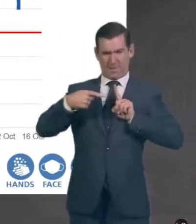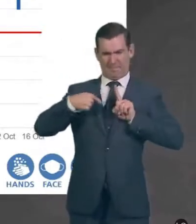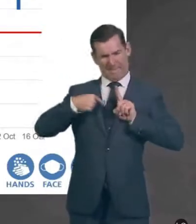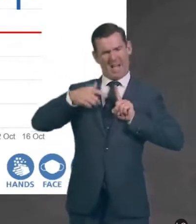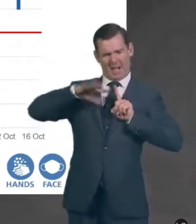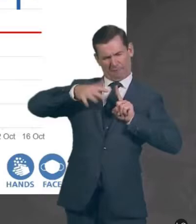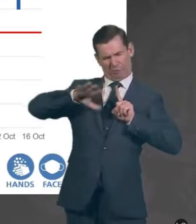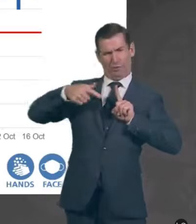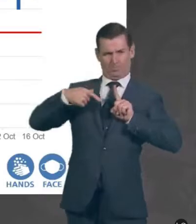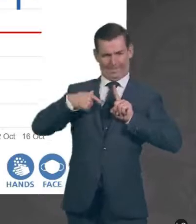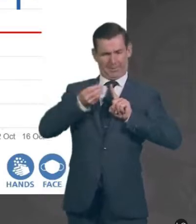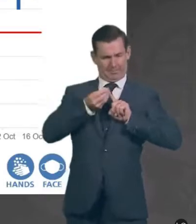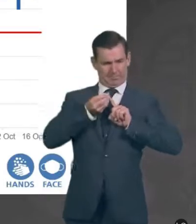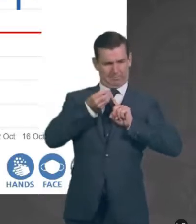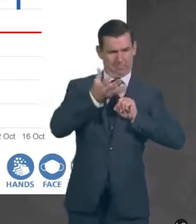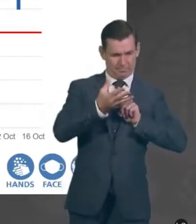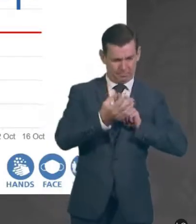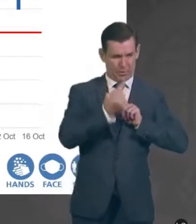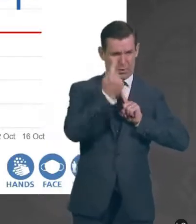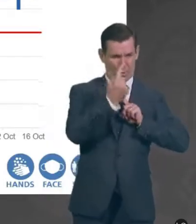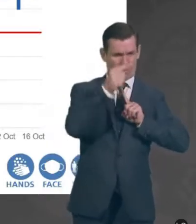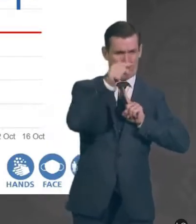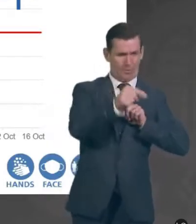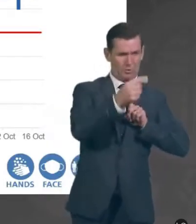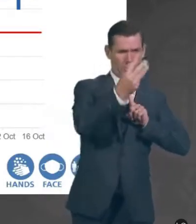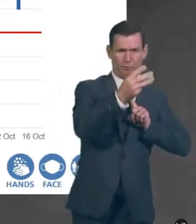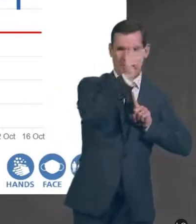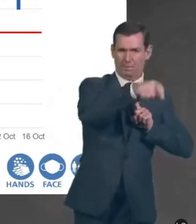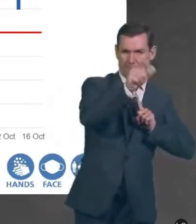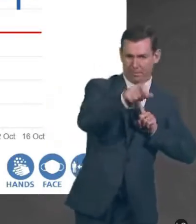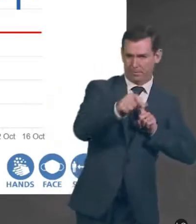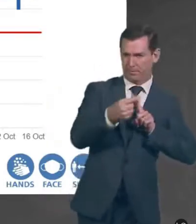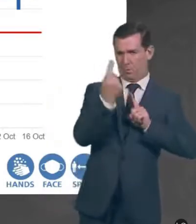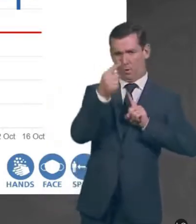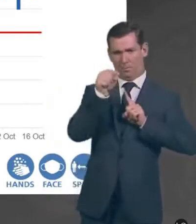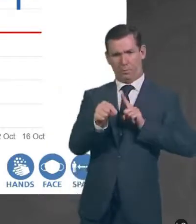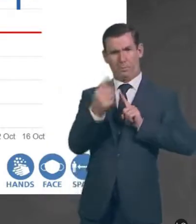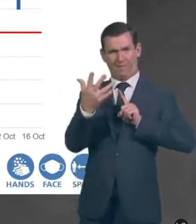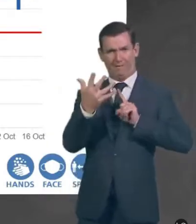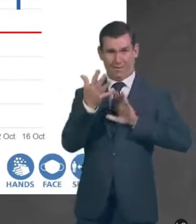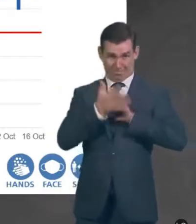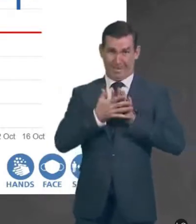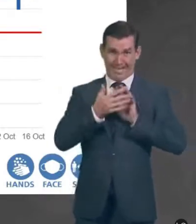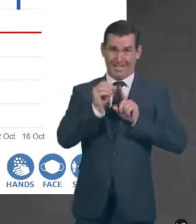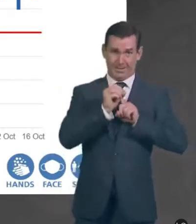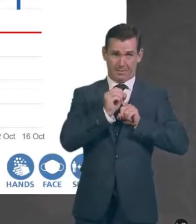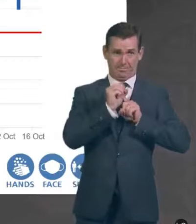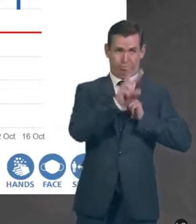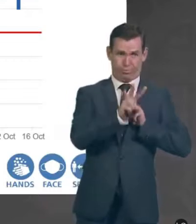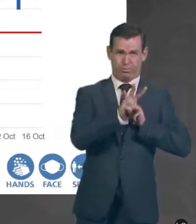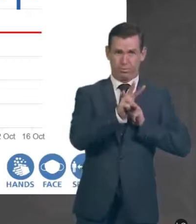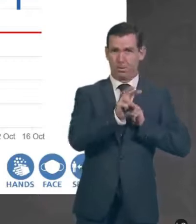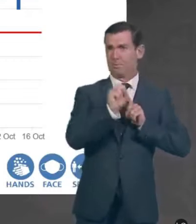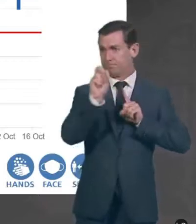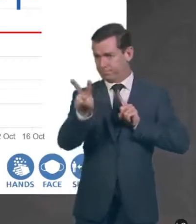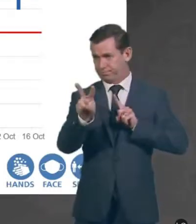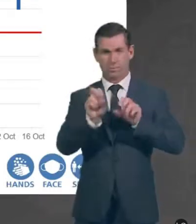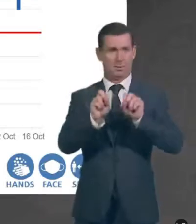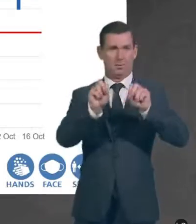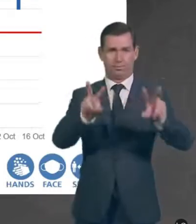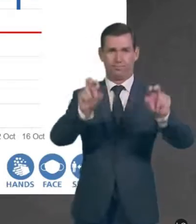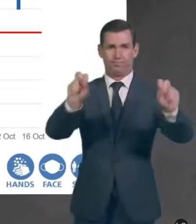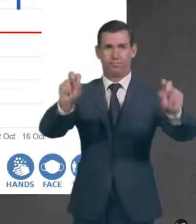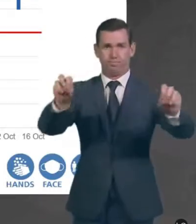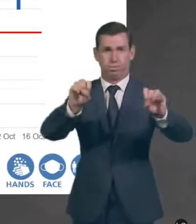to 1.5 other people. In other words, the epidemic is growing. But what you can see is that the R hasn't gone